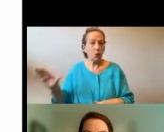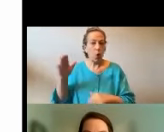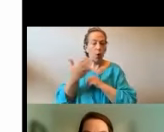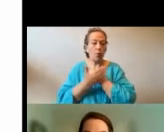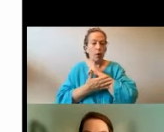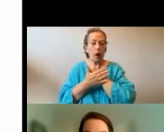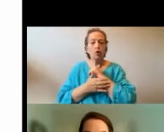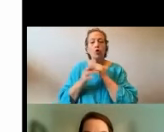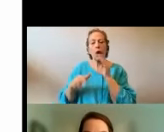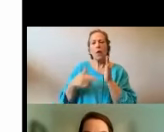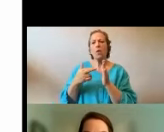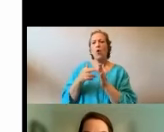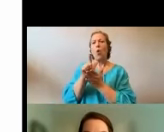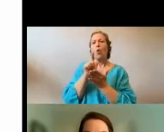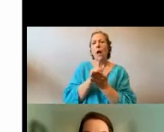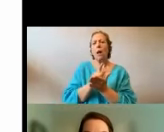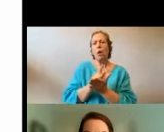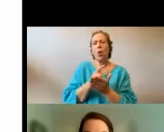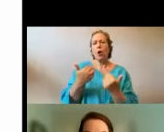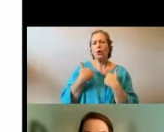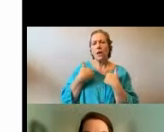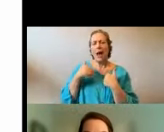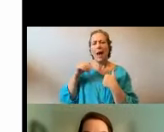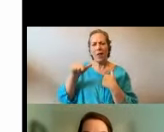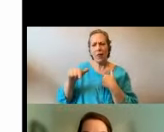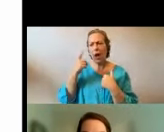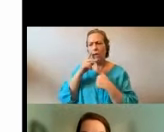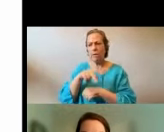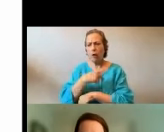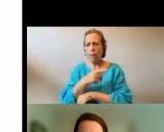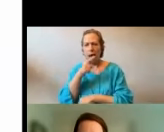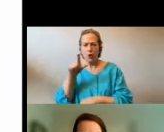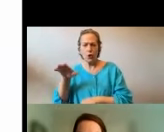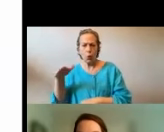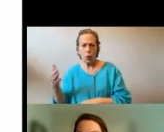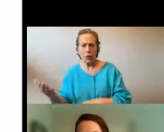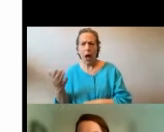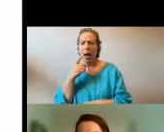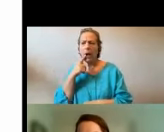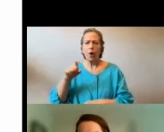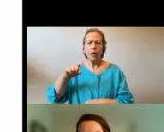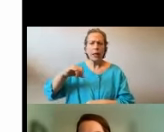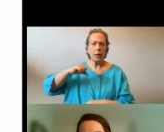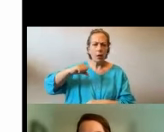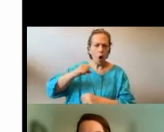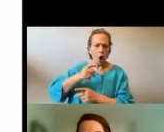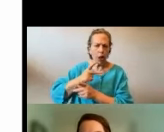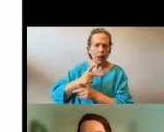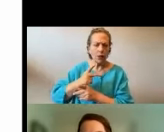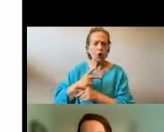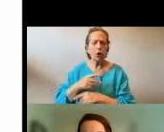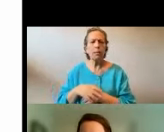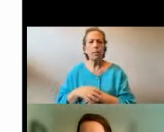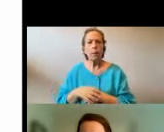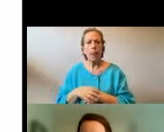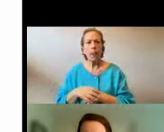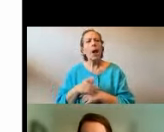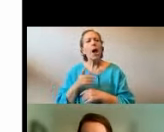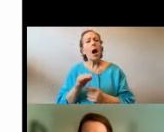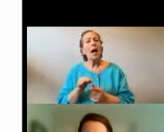could play in assisting patients who were dying or needed guardianship and other assistance, especially as we're talking